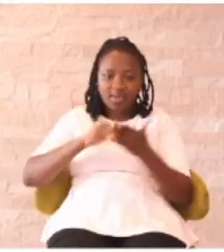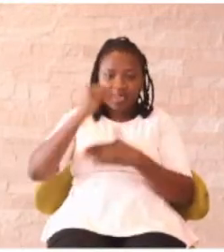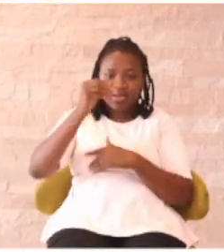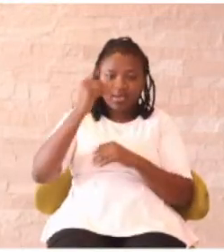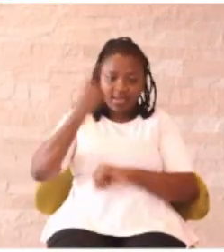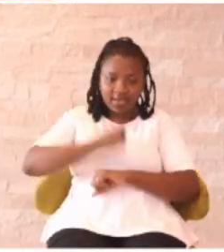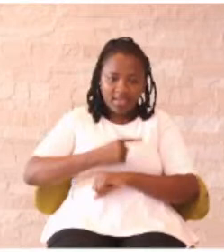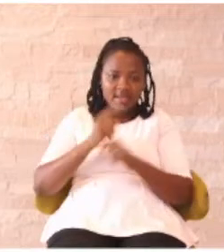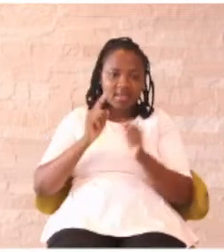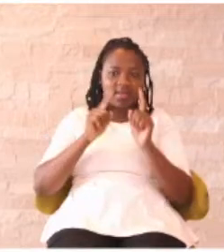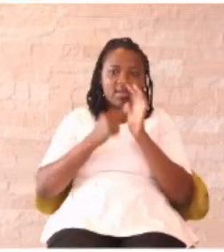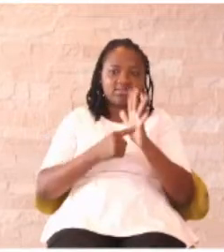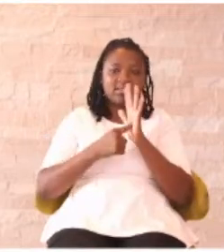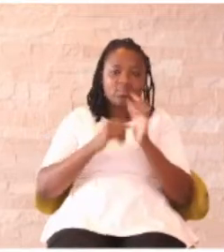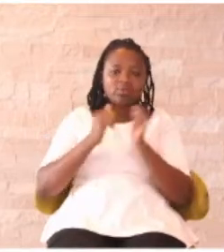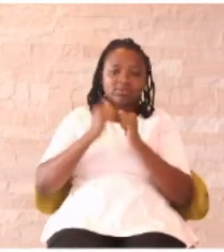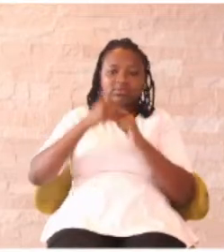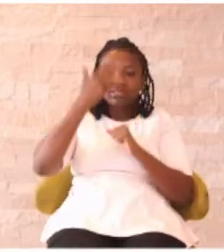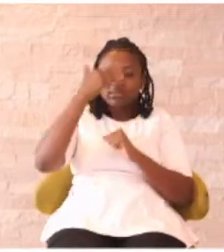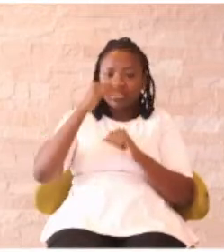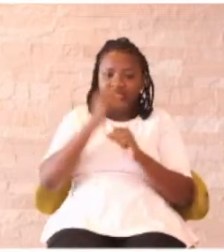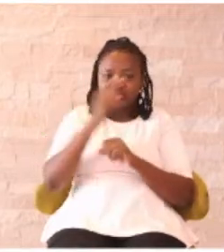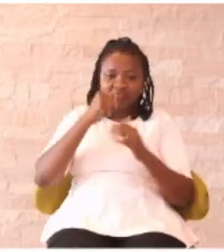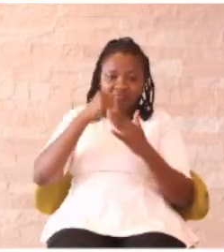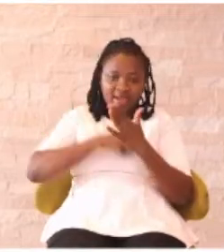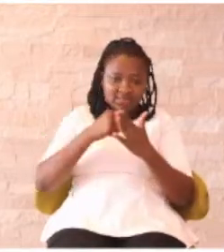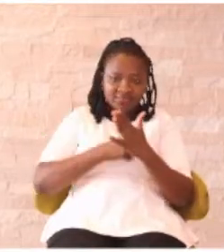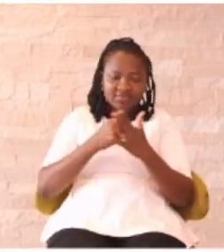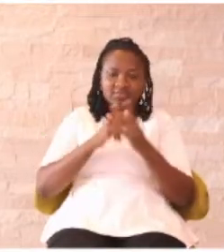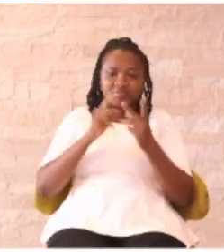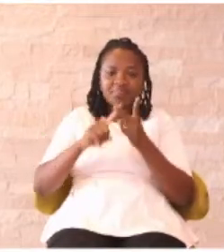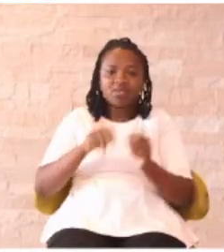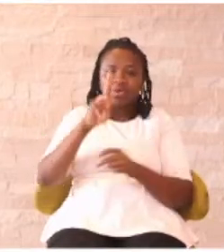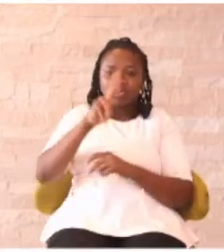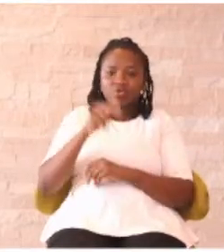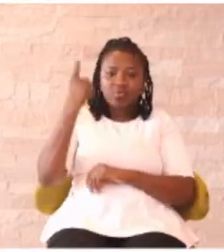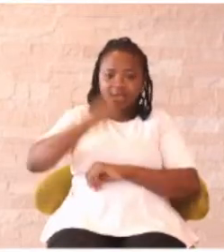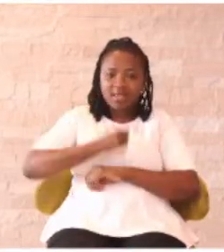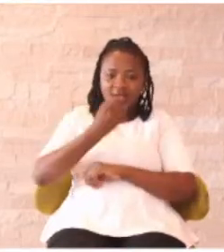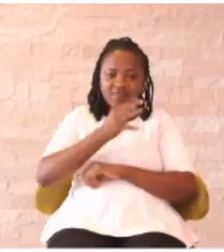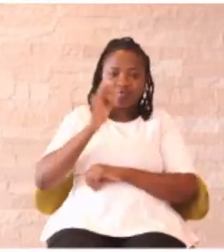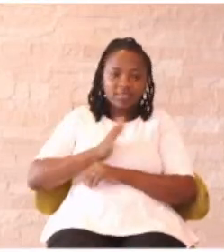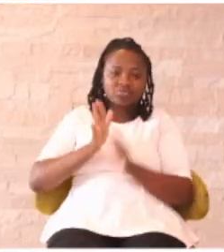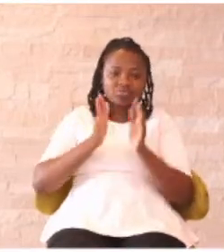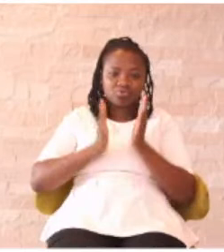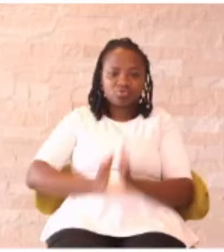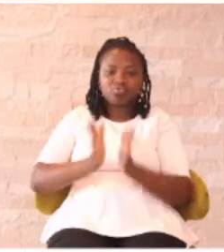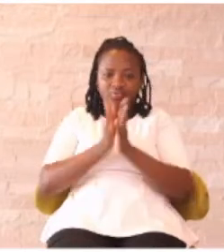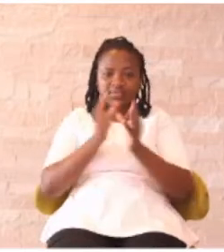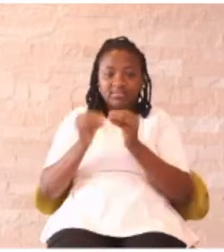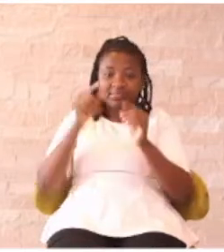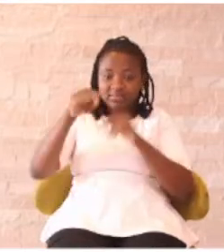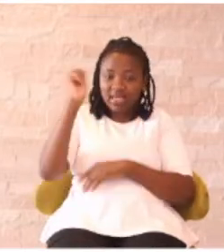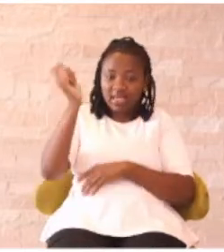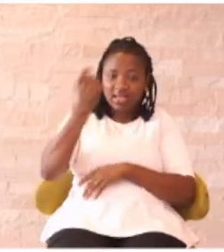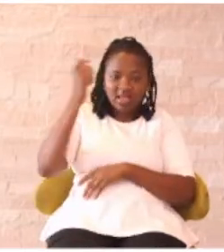of activism. The UN Day of Persons with Disabilities, which in Kenya